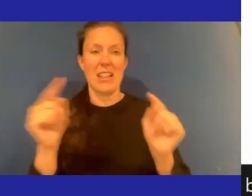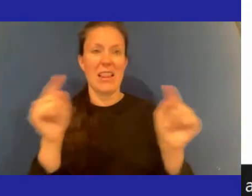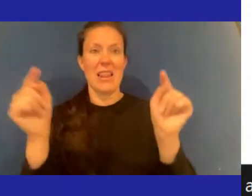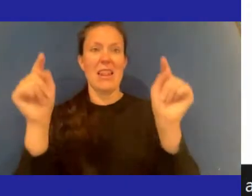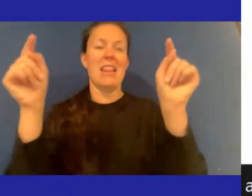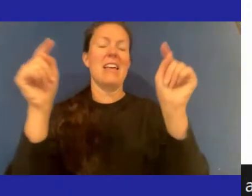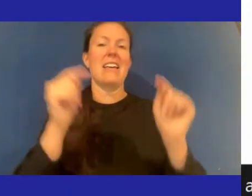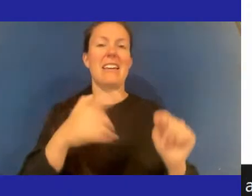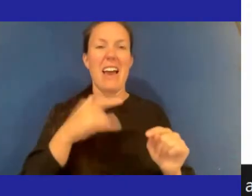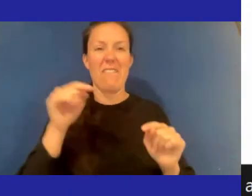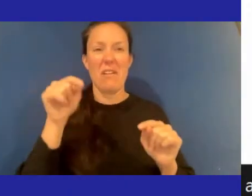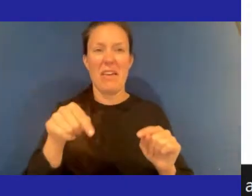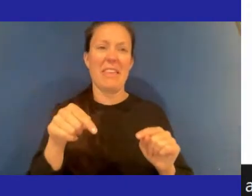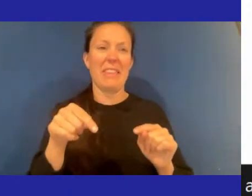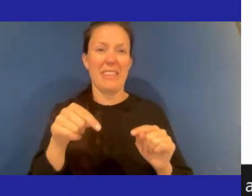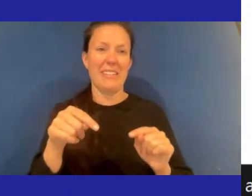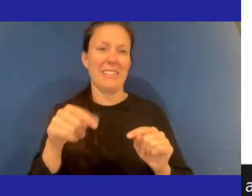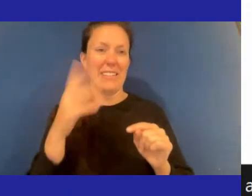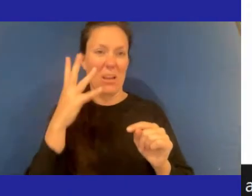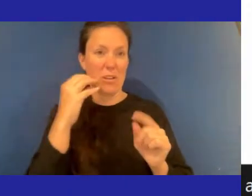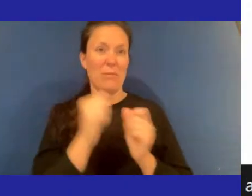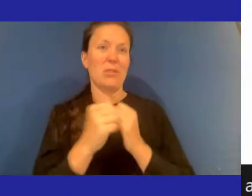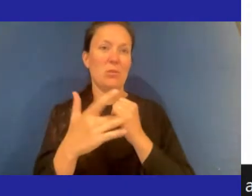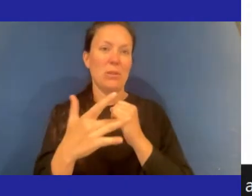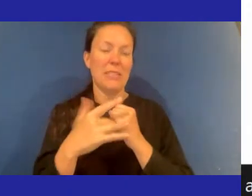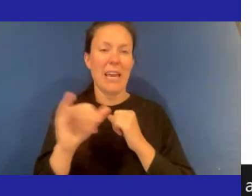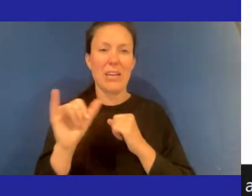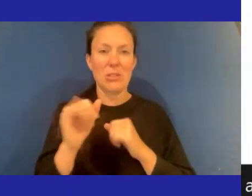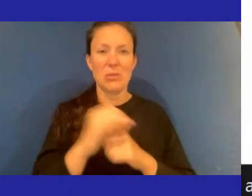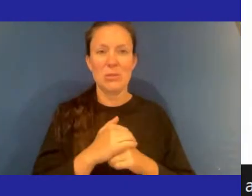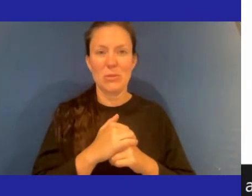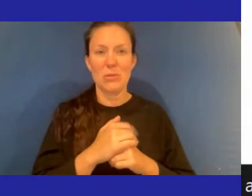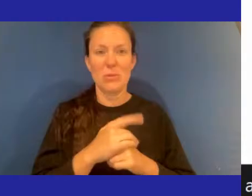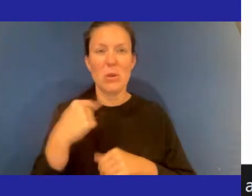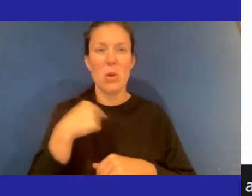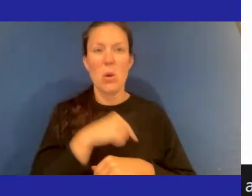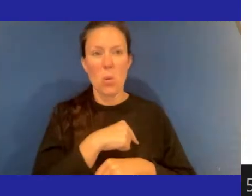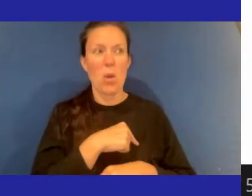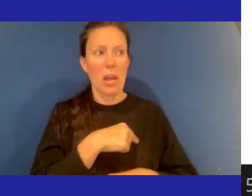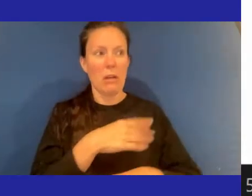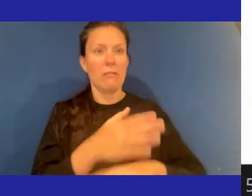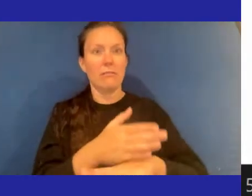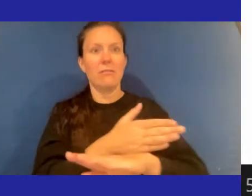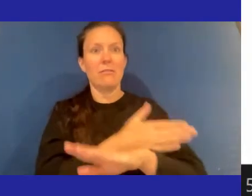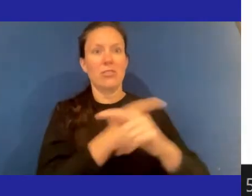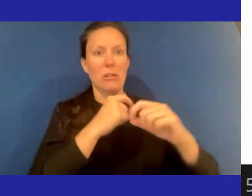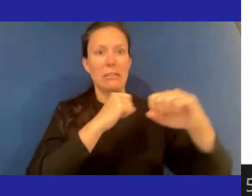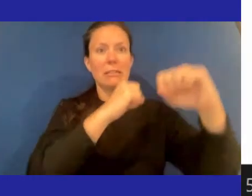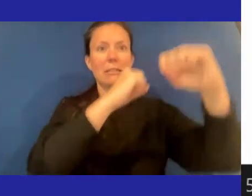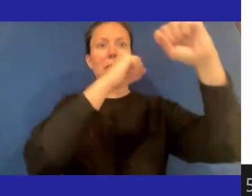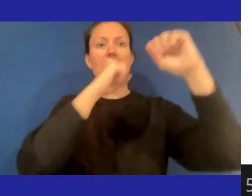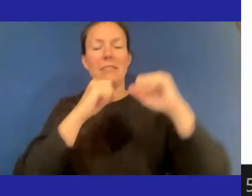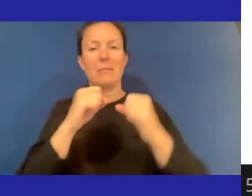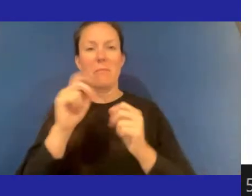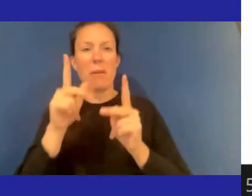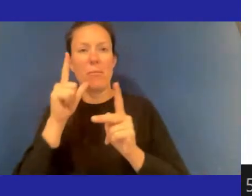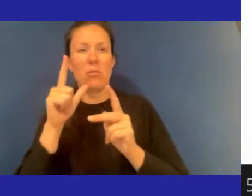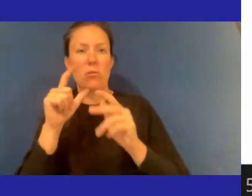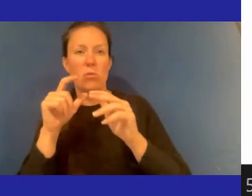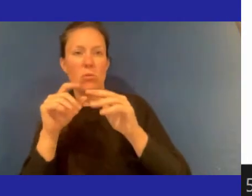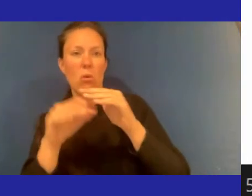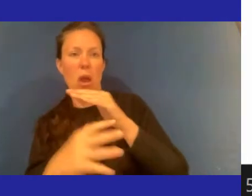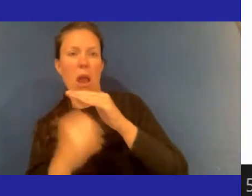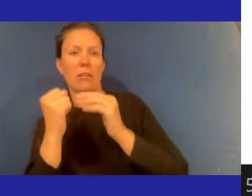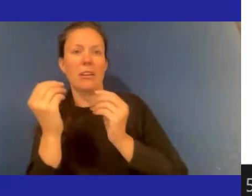certain truth here too, right? Where we're better and better at protecting it, they're better and better at creating it. And it's